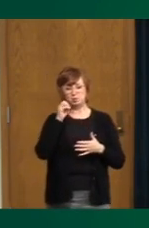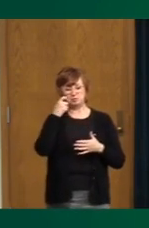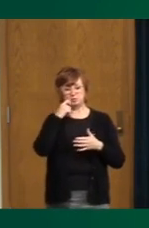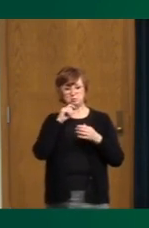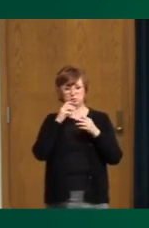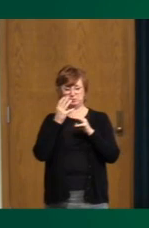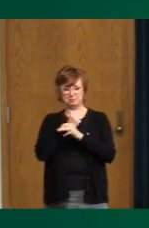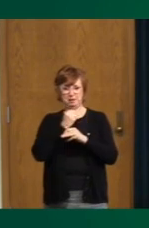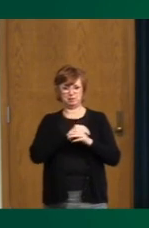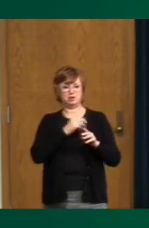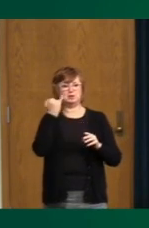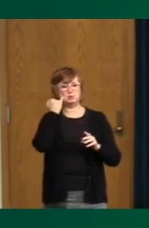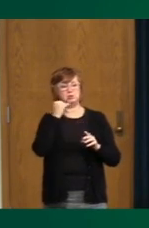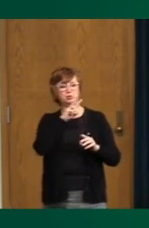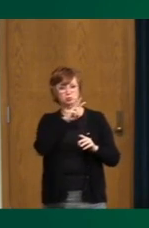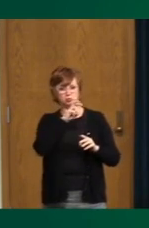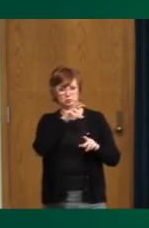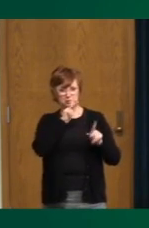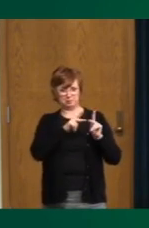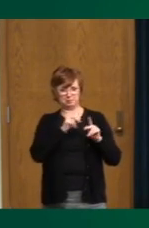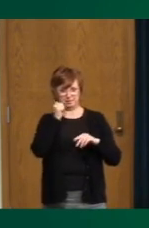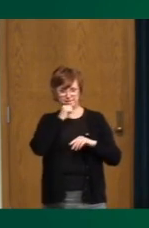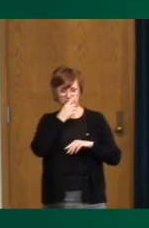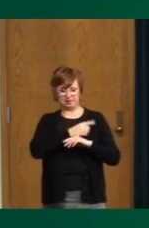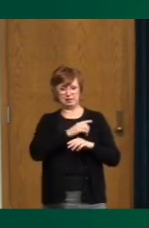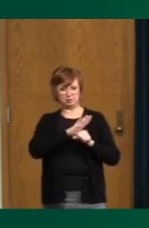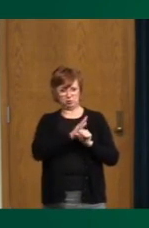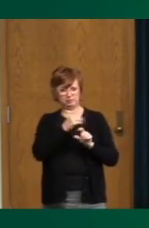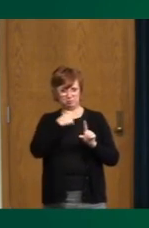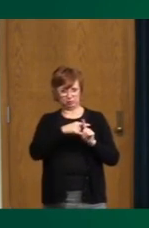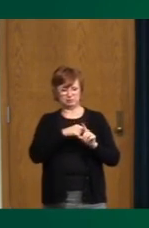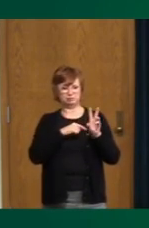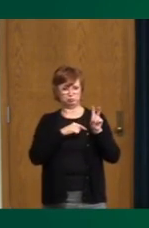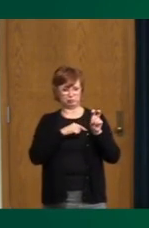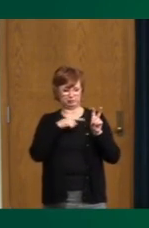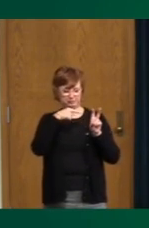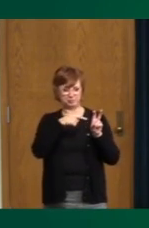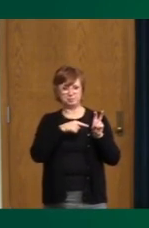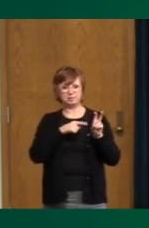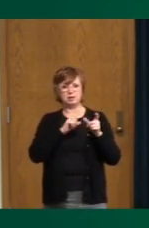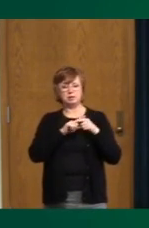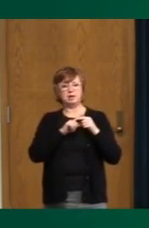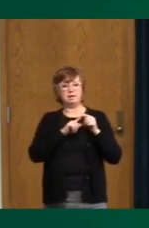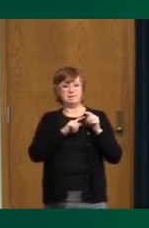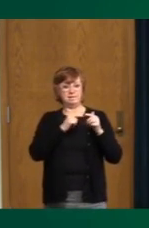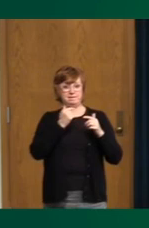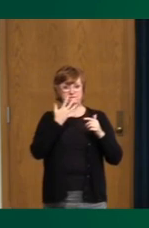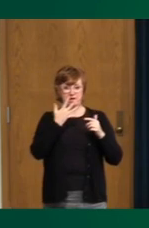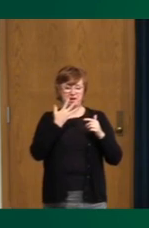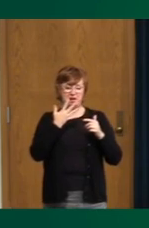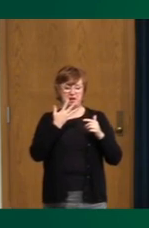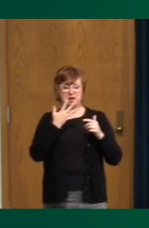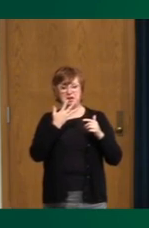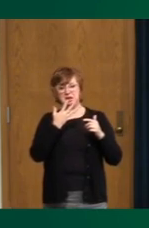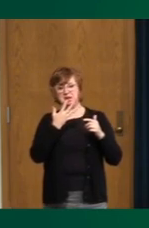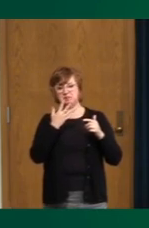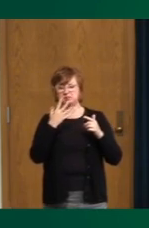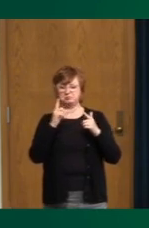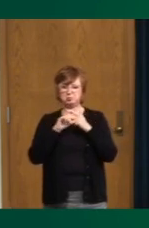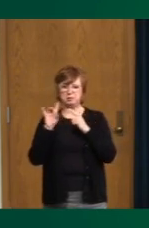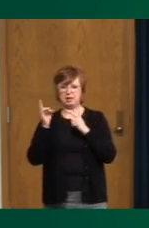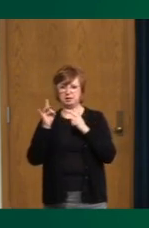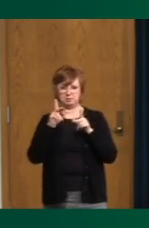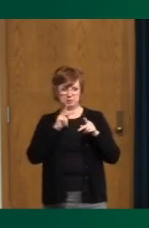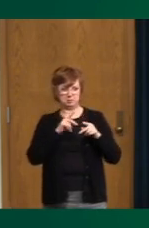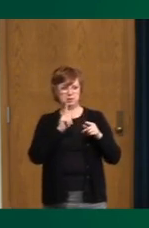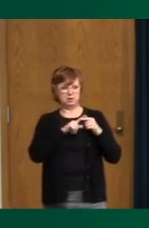where if you have 200 cases in a day and each case results in 5 to 8 contacts that need to be contacted and ultimately testing, you're